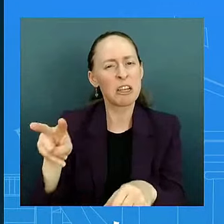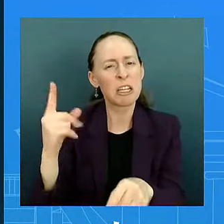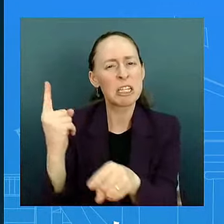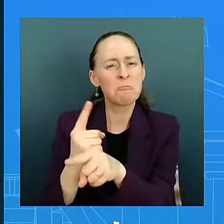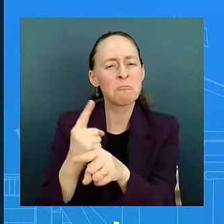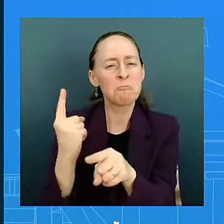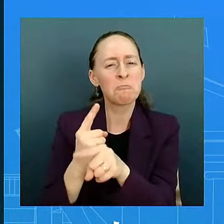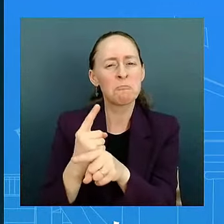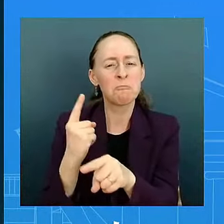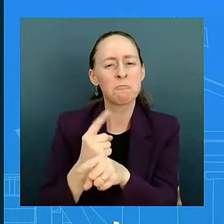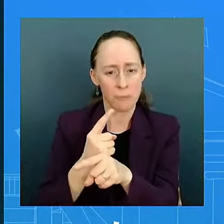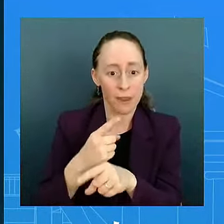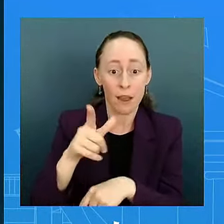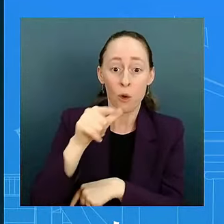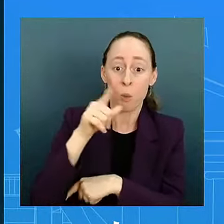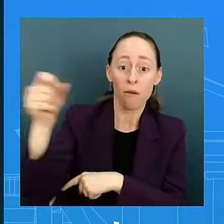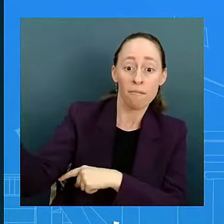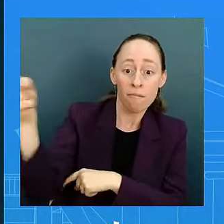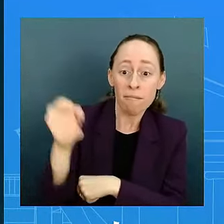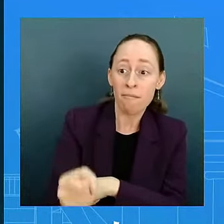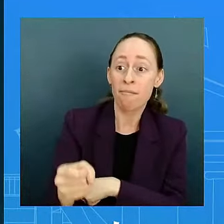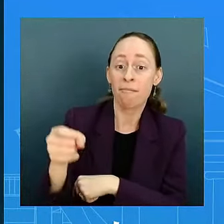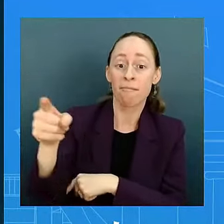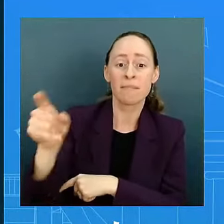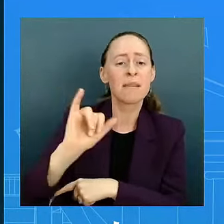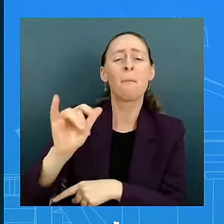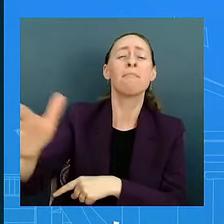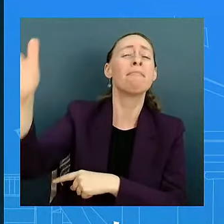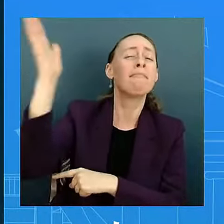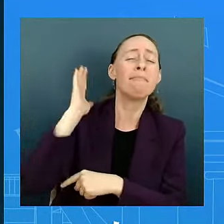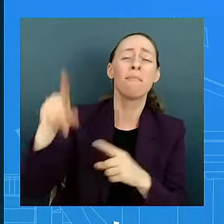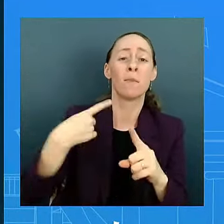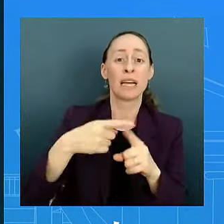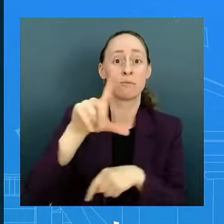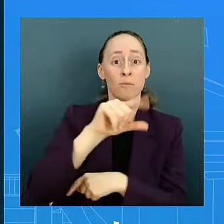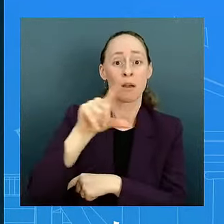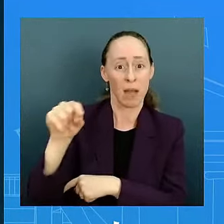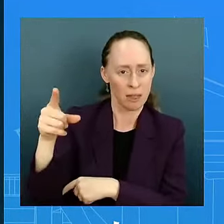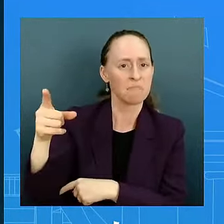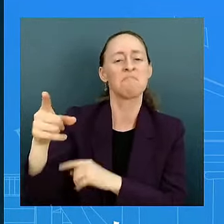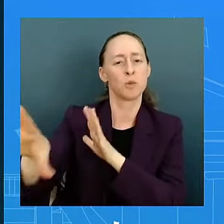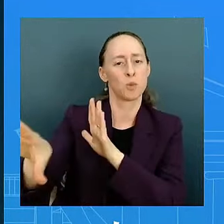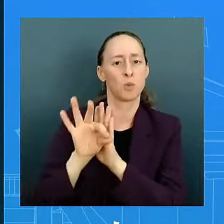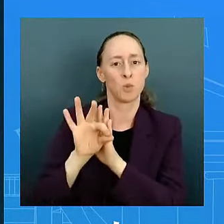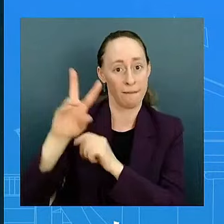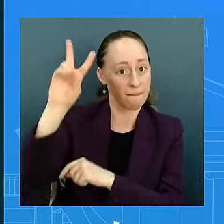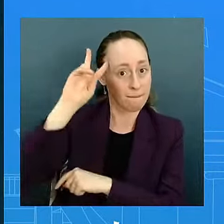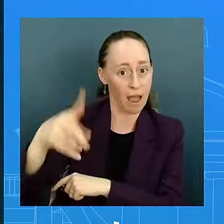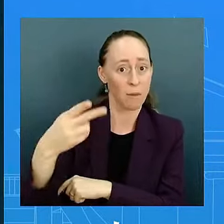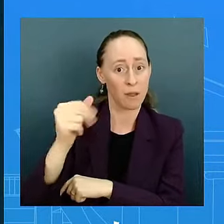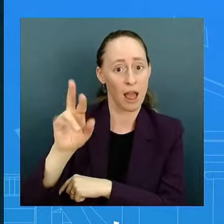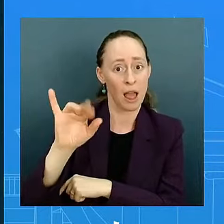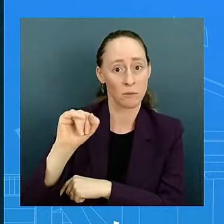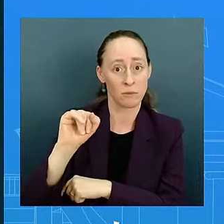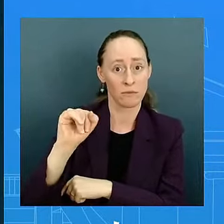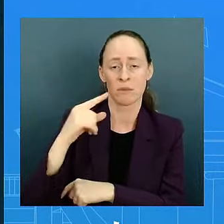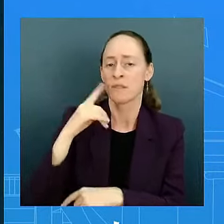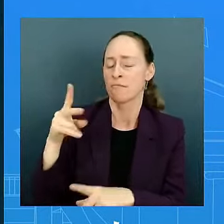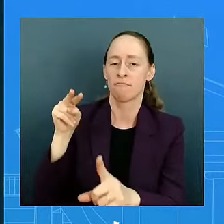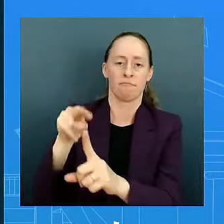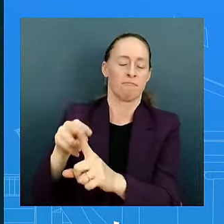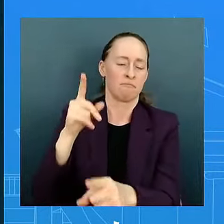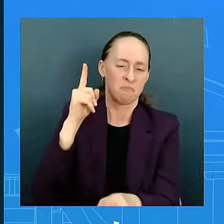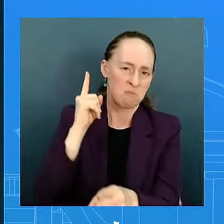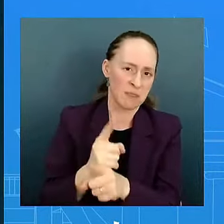to be his running mate back in 2020, he said very recently it was the best decision that he's made. And it was the best decision that he